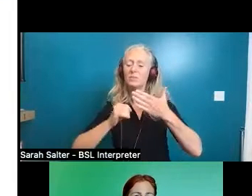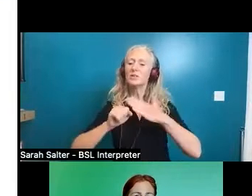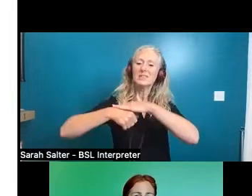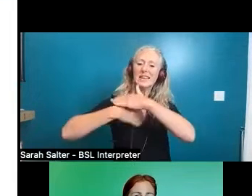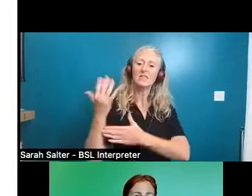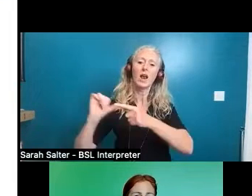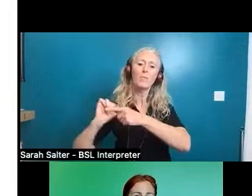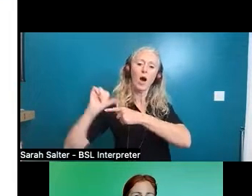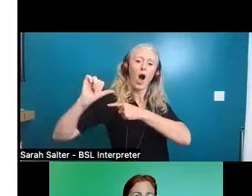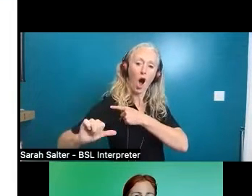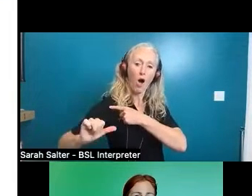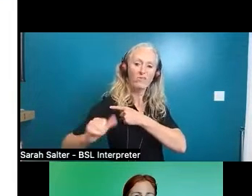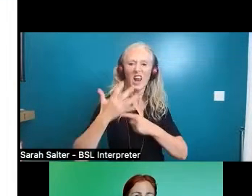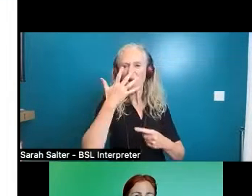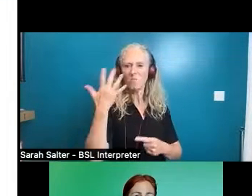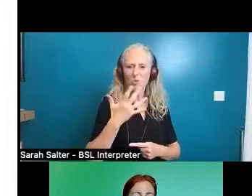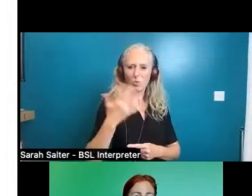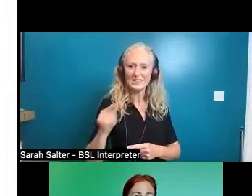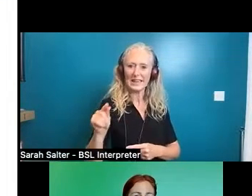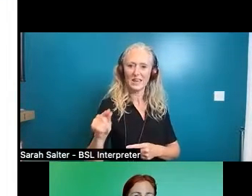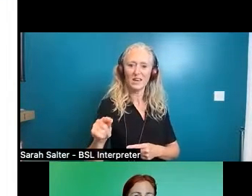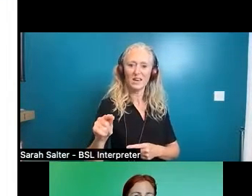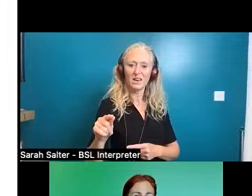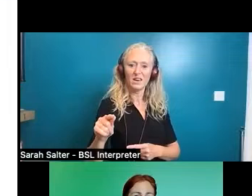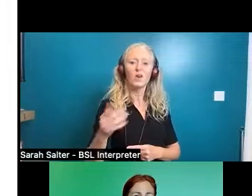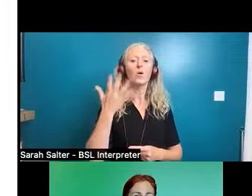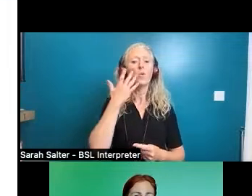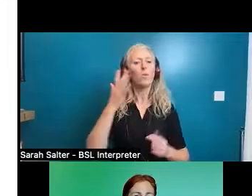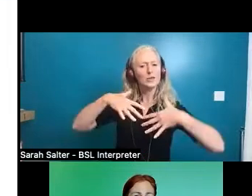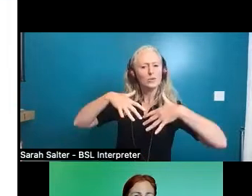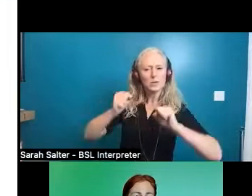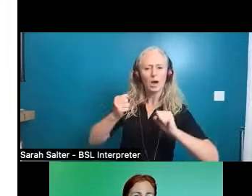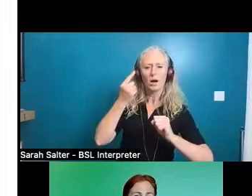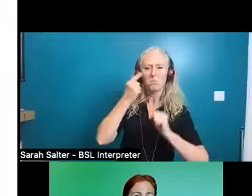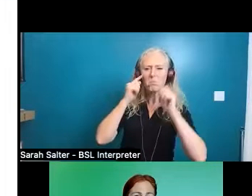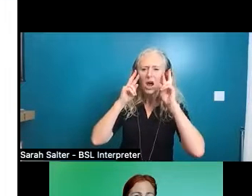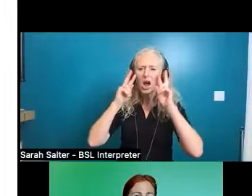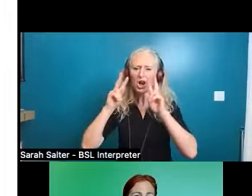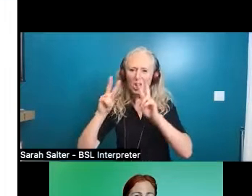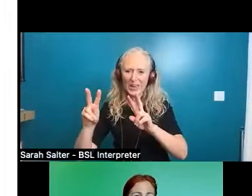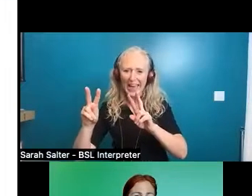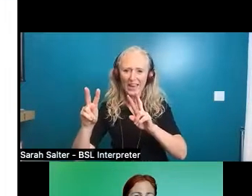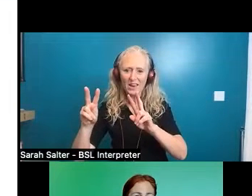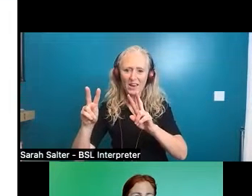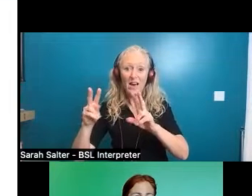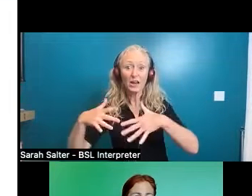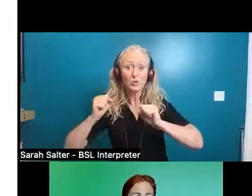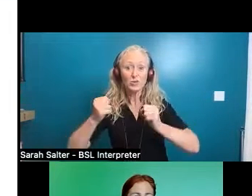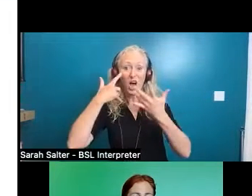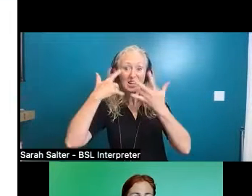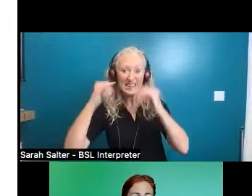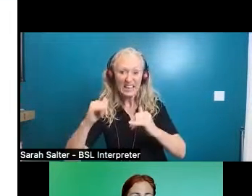say classically because when you start looking and you start testing at a younger age, you're often able to find